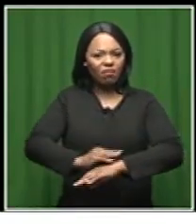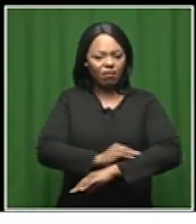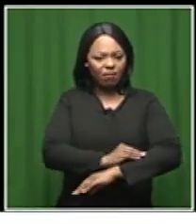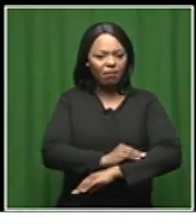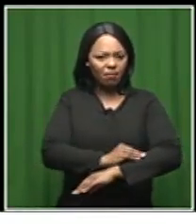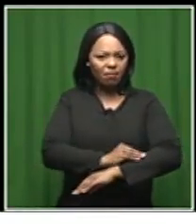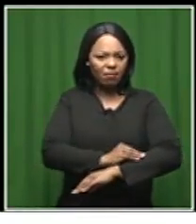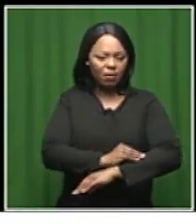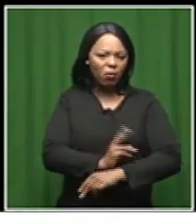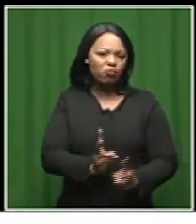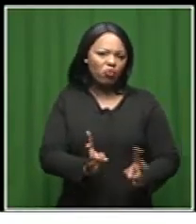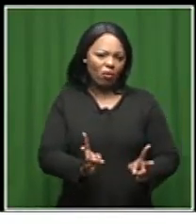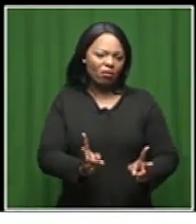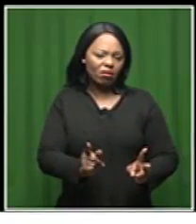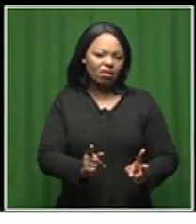common malignancy,